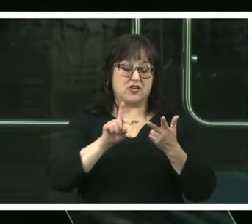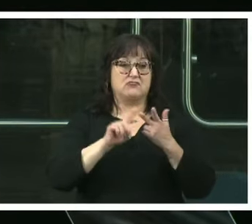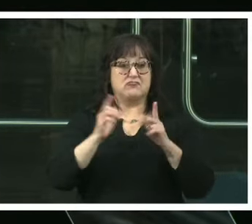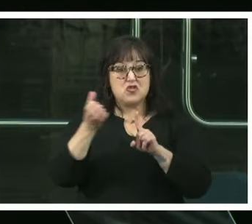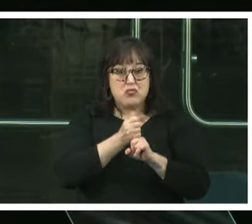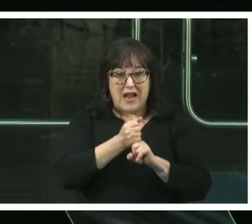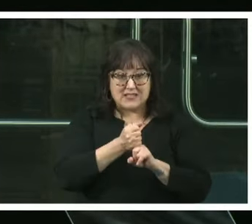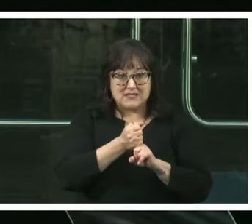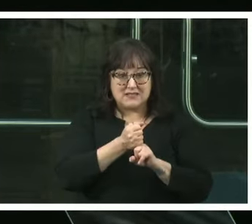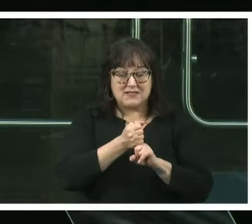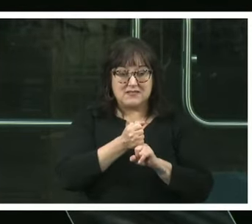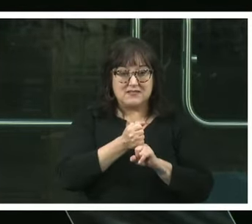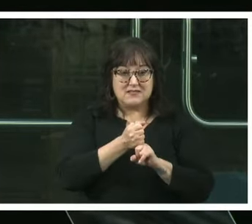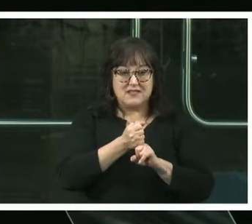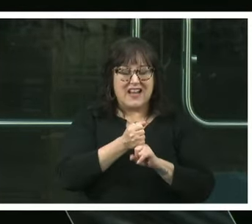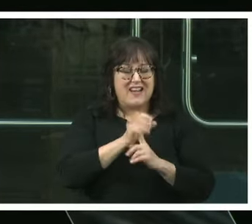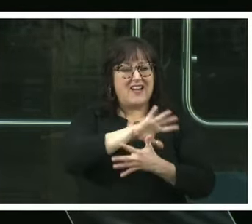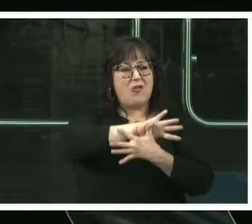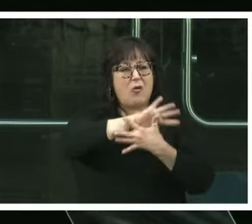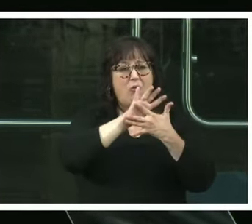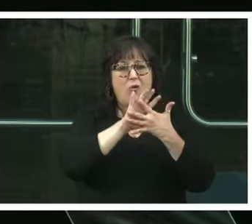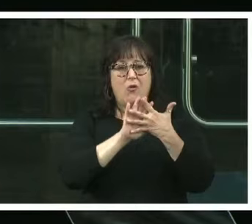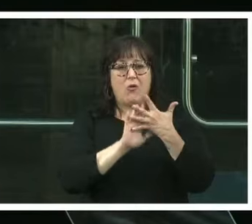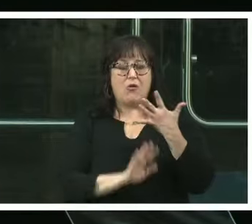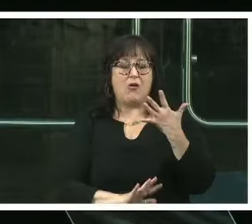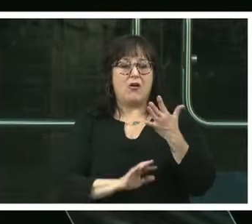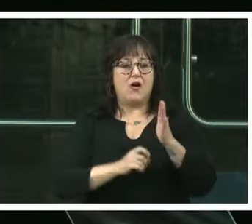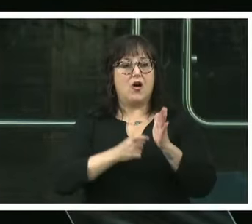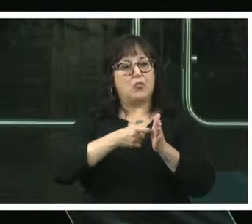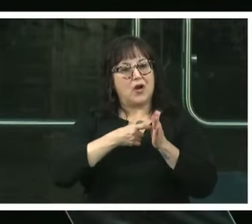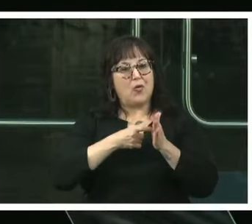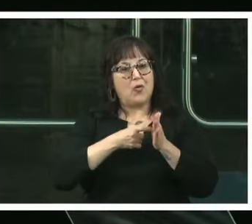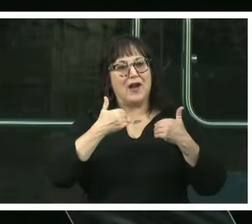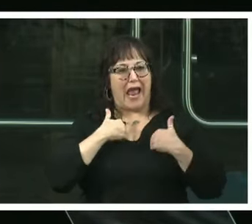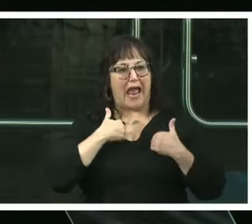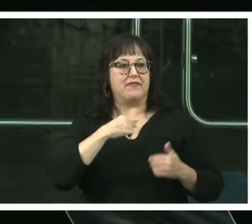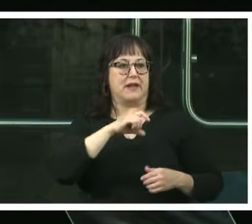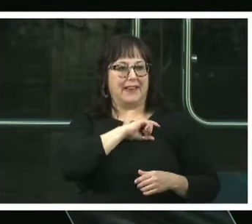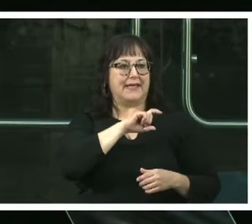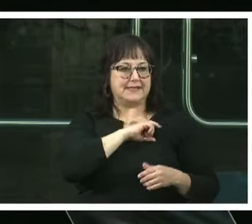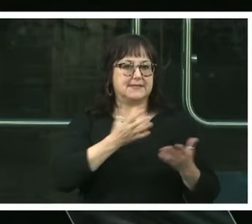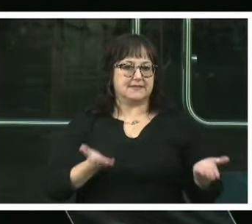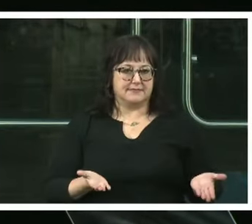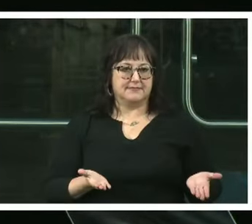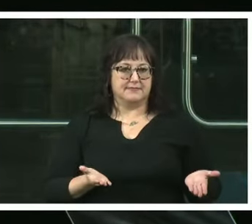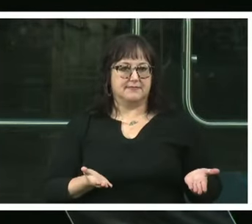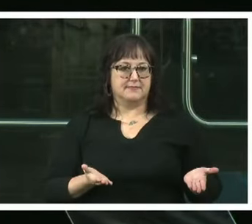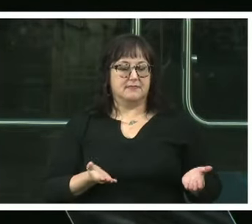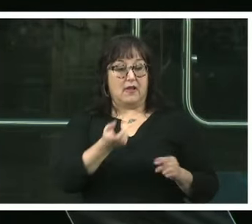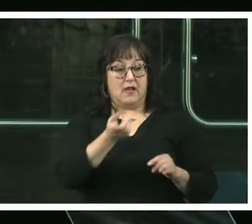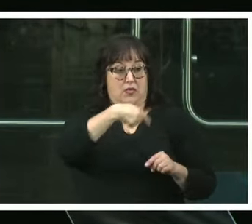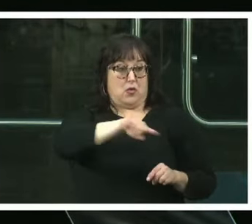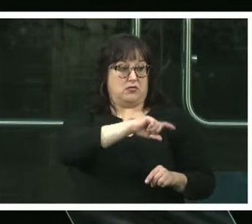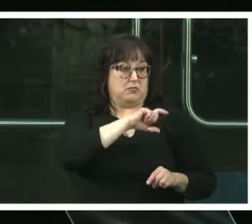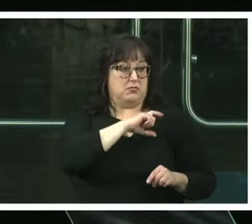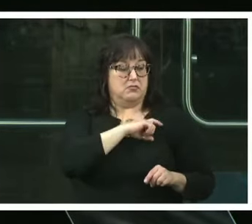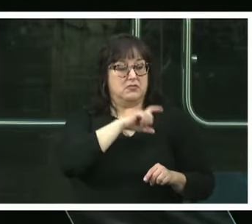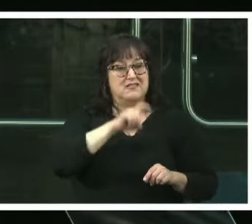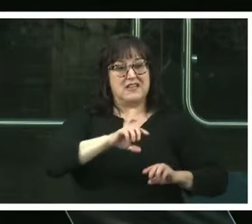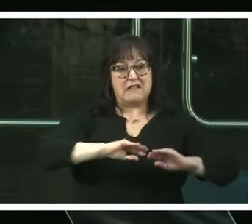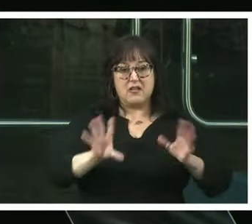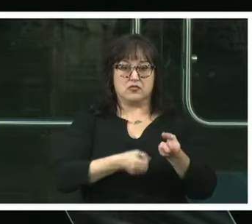arrest. And all of this requires having officers. And those officers need